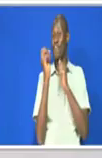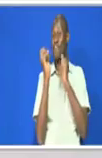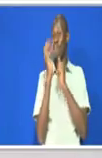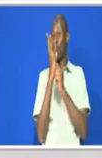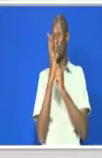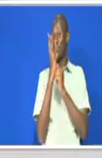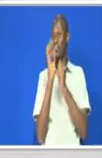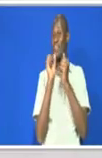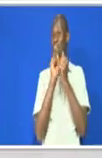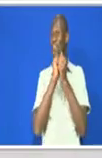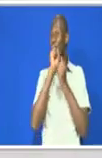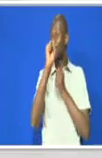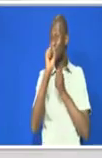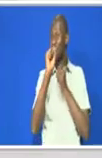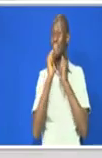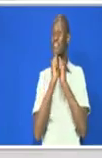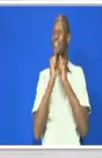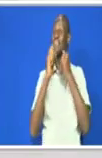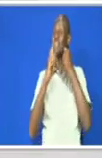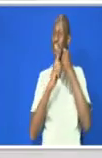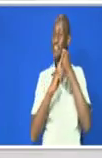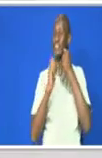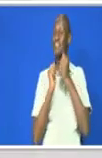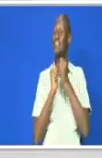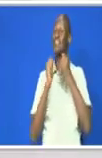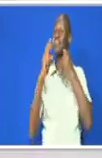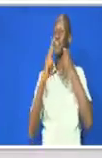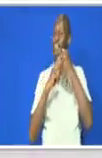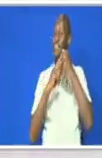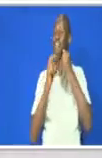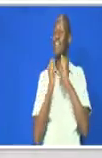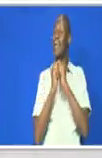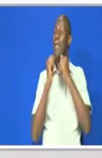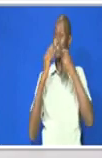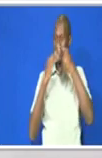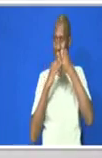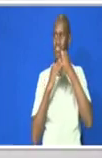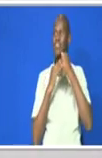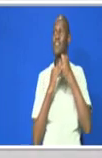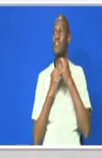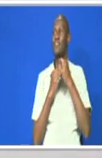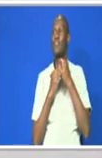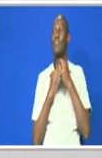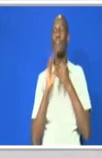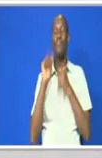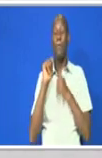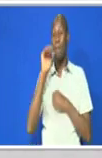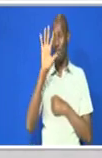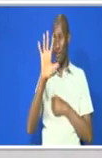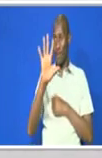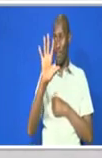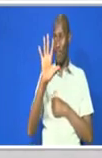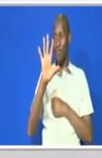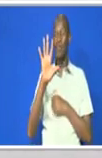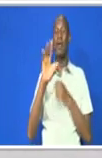14, 15, 16, 17, 18. From 5,